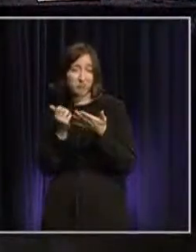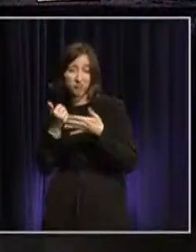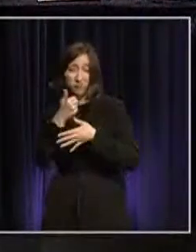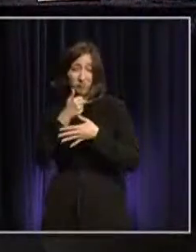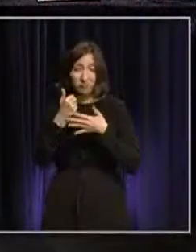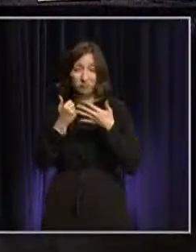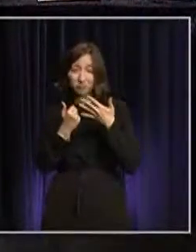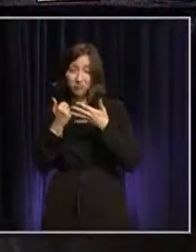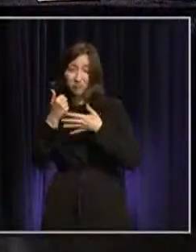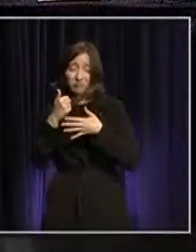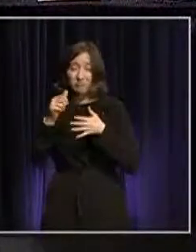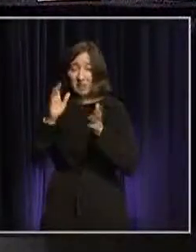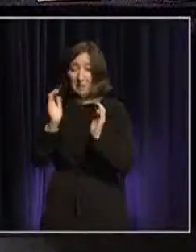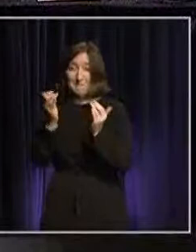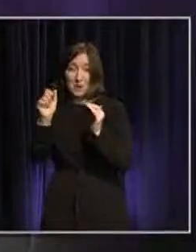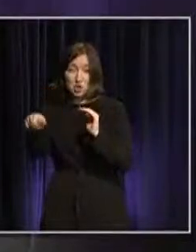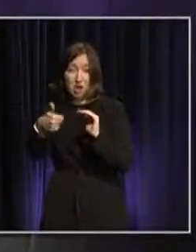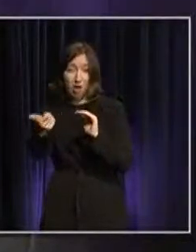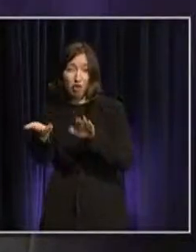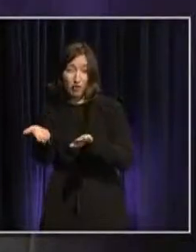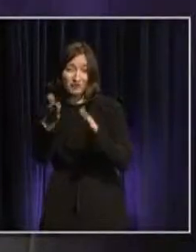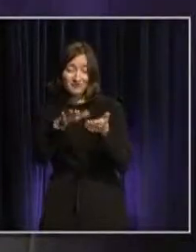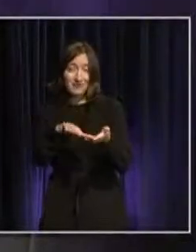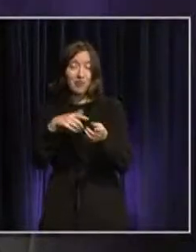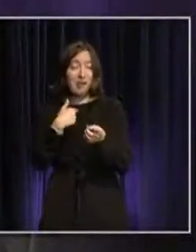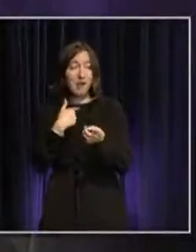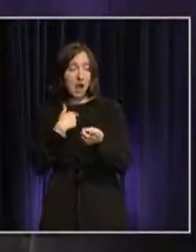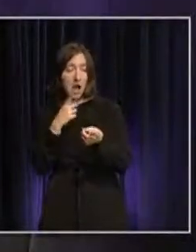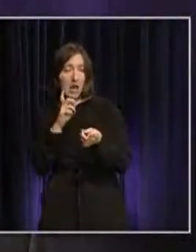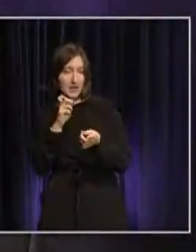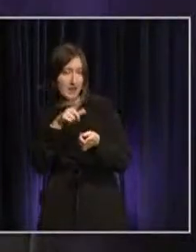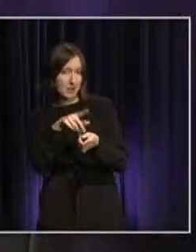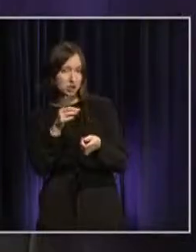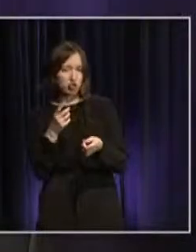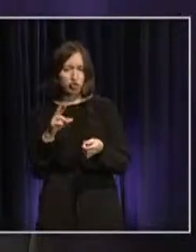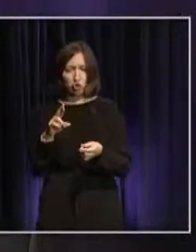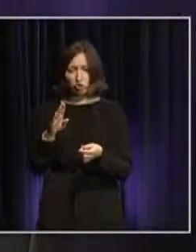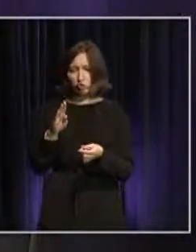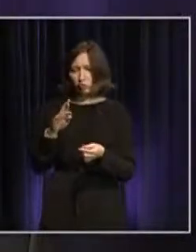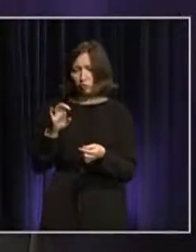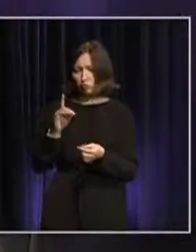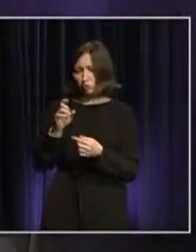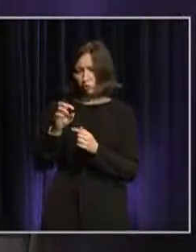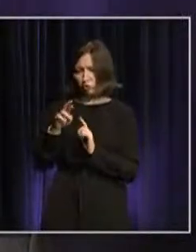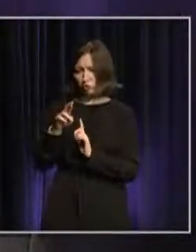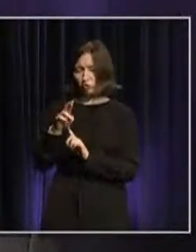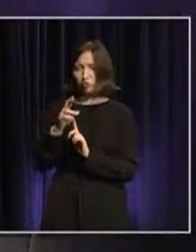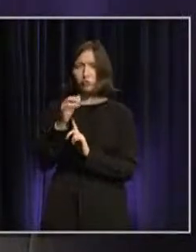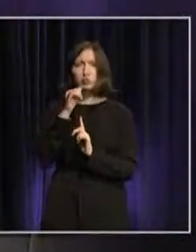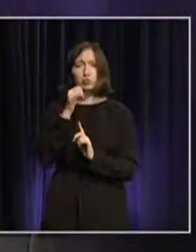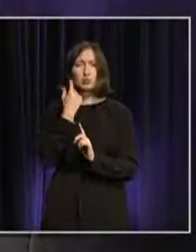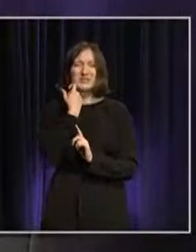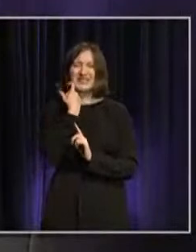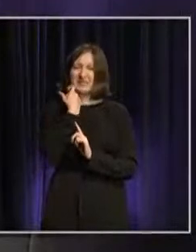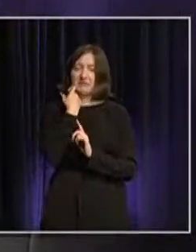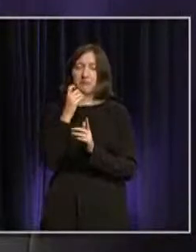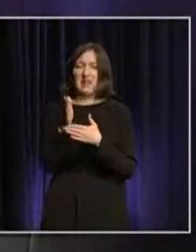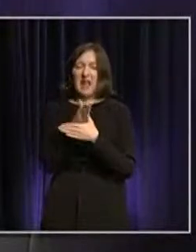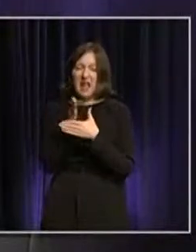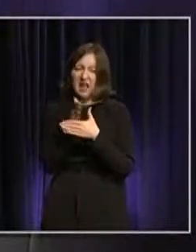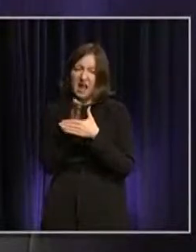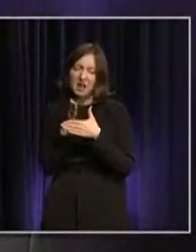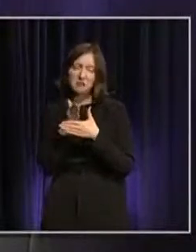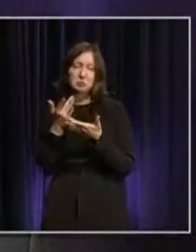Well, I asked Dr. Bridger that question the other day. We, on average, in a 12-month period, lose